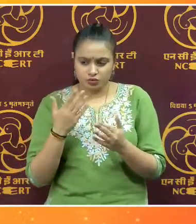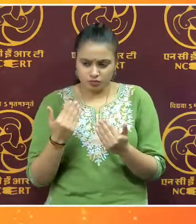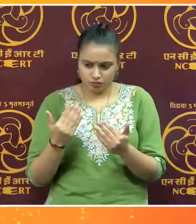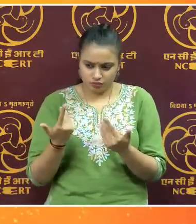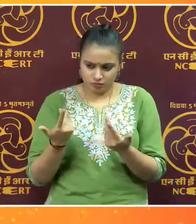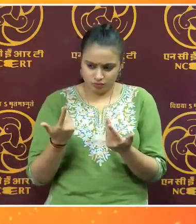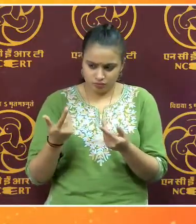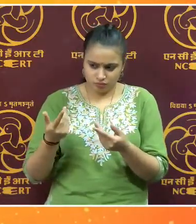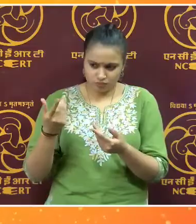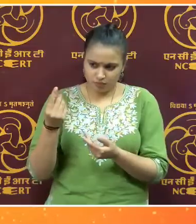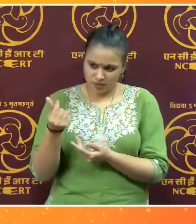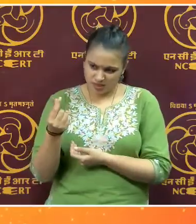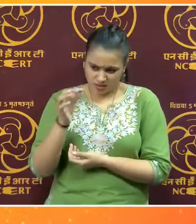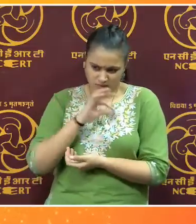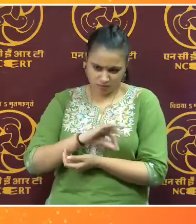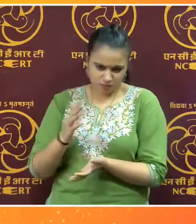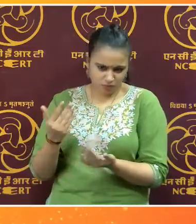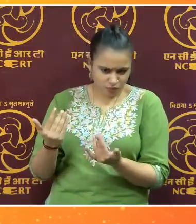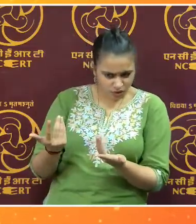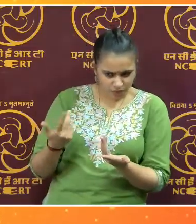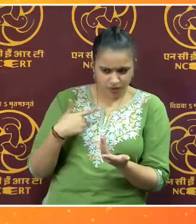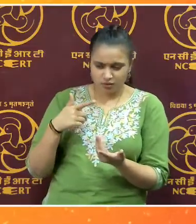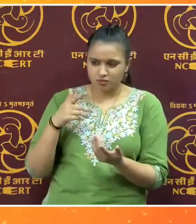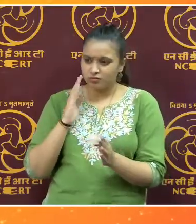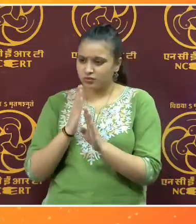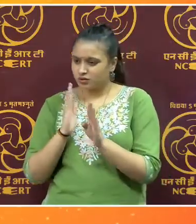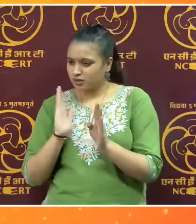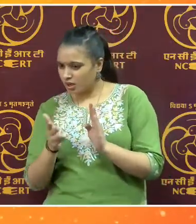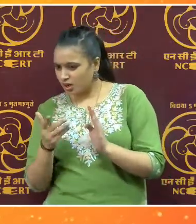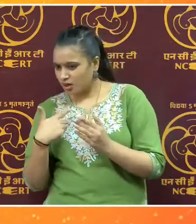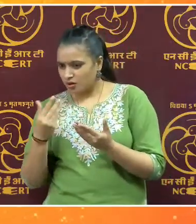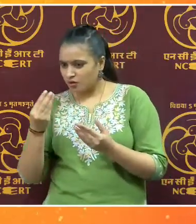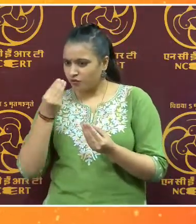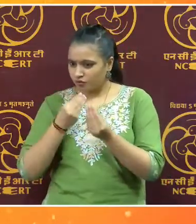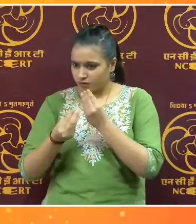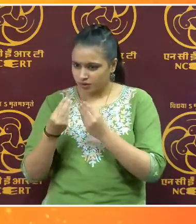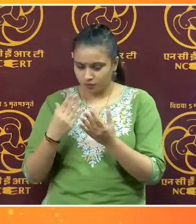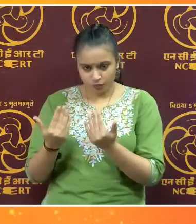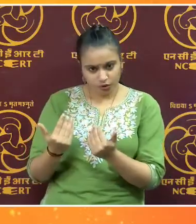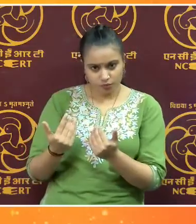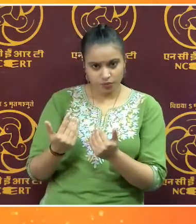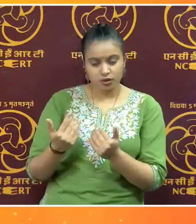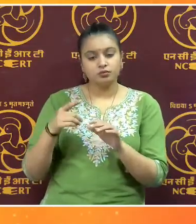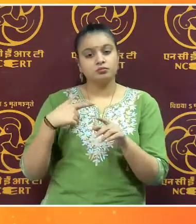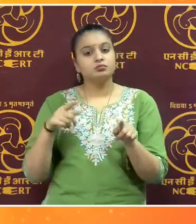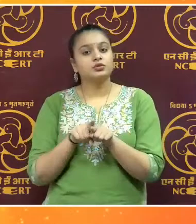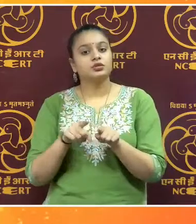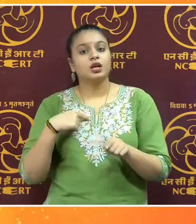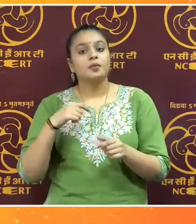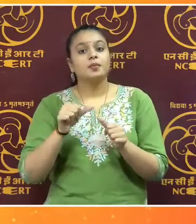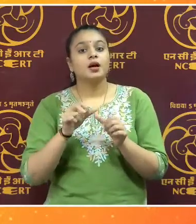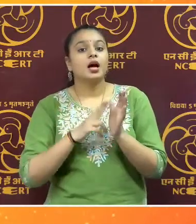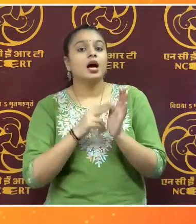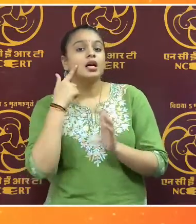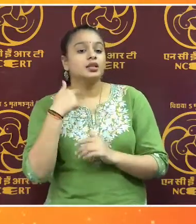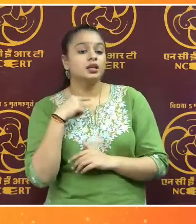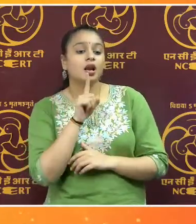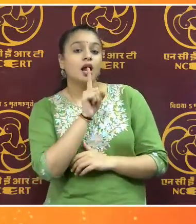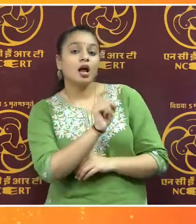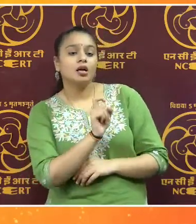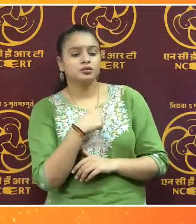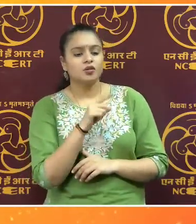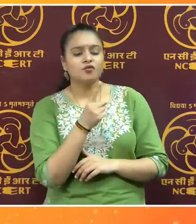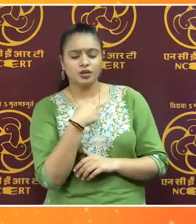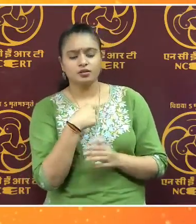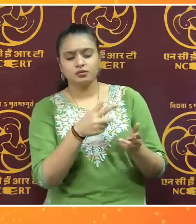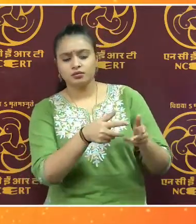me salary or not. So Right. that's why indirectly he's asking whether you'll be able to feed me or not. And very smartly, Mr. Anil is saying, first you